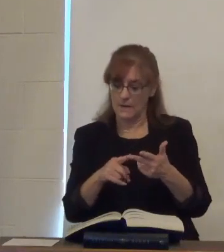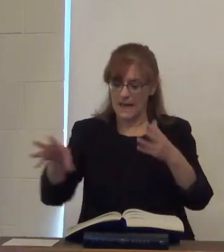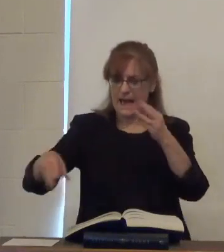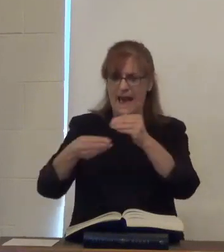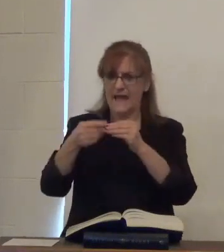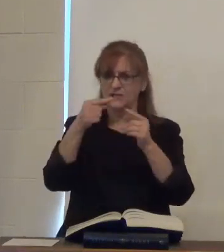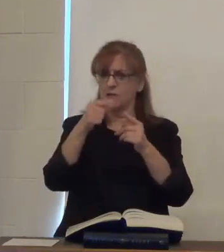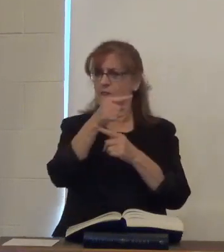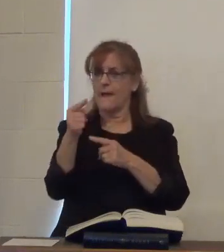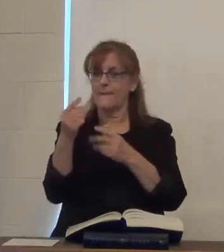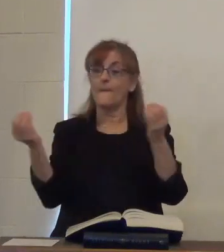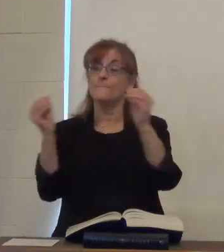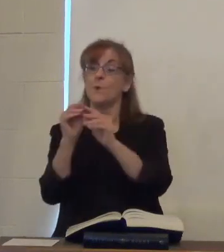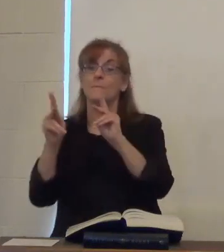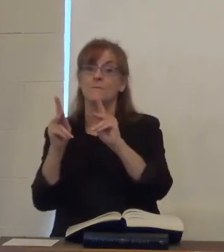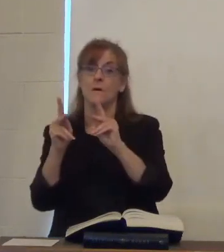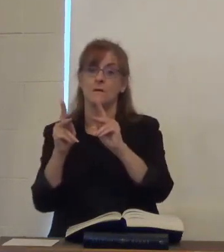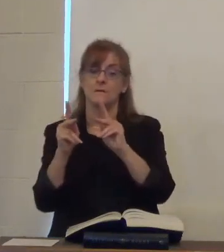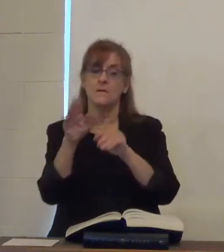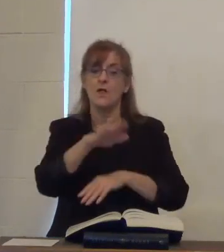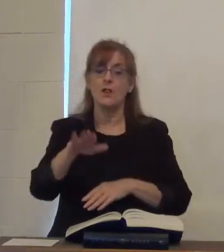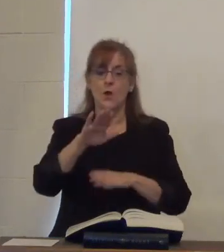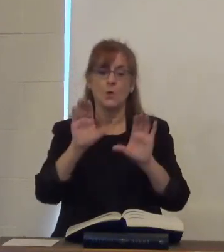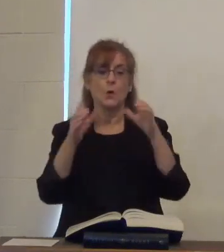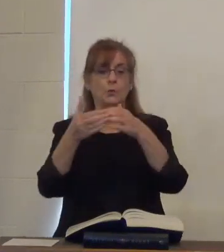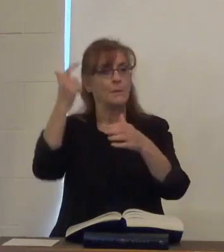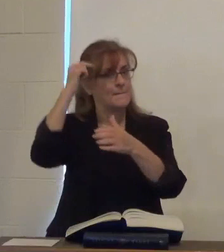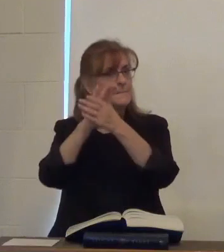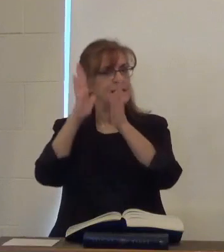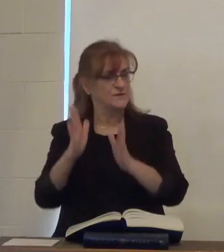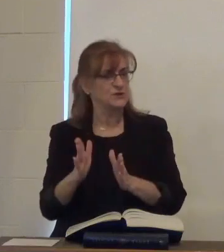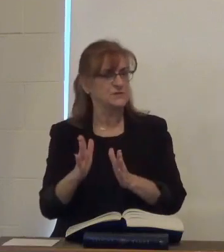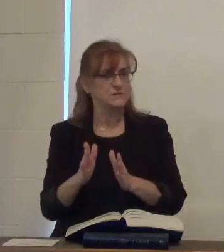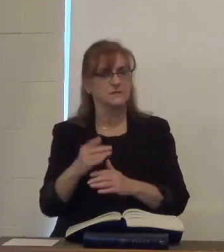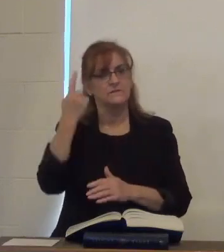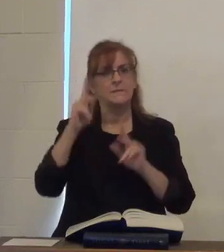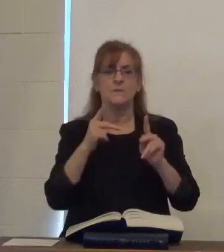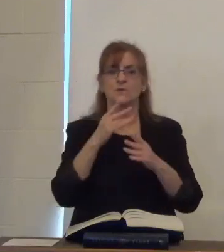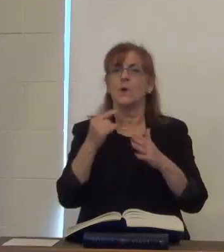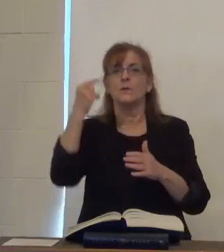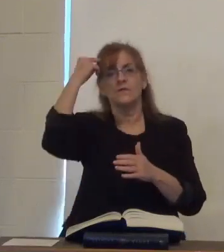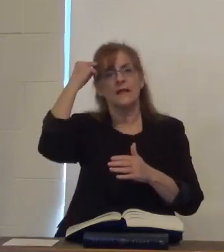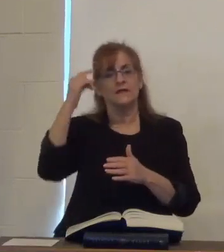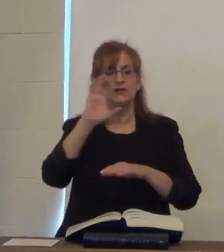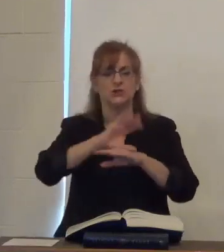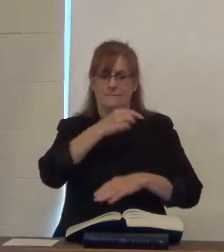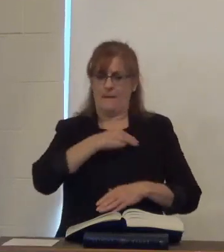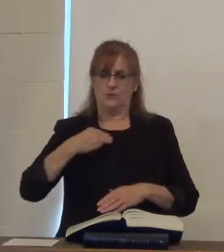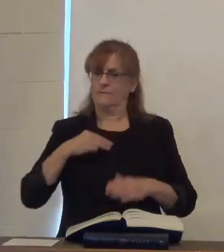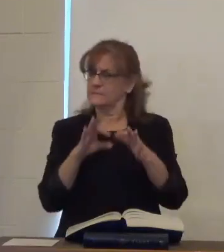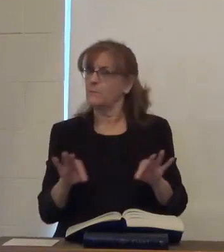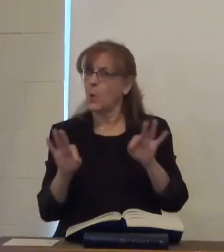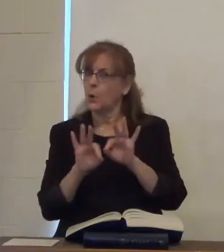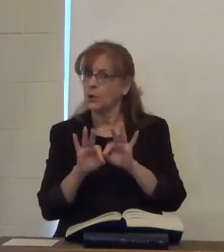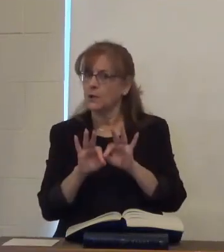is a uniting of a local body of believers. For those who don't think church membership is important, notice what's